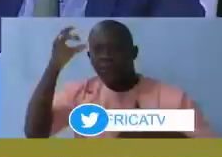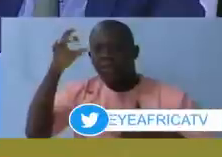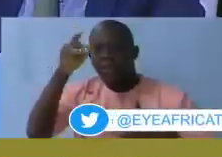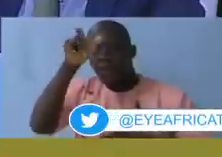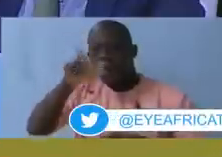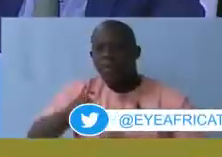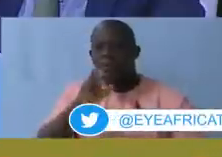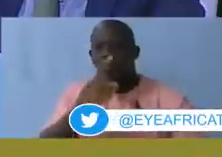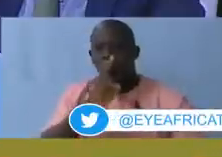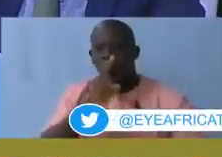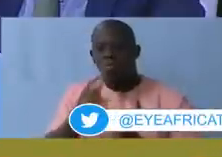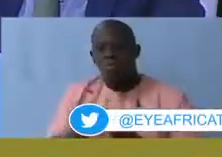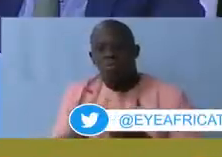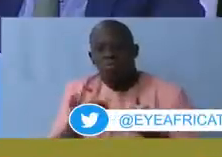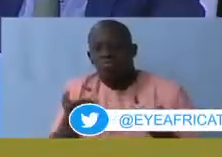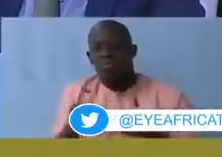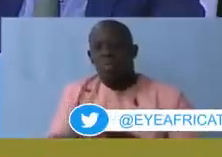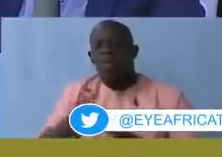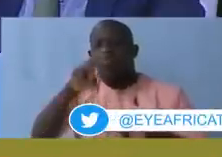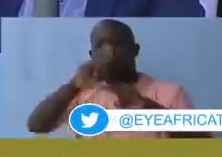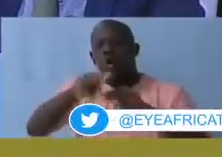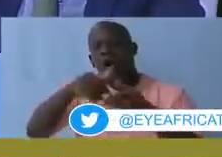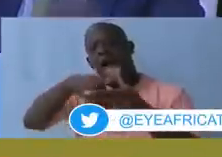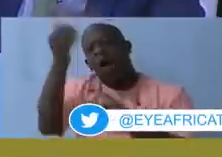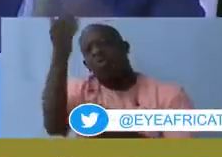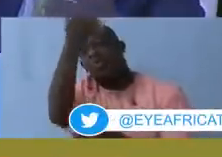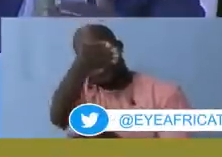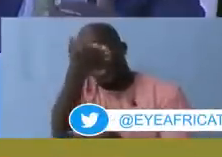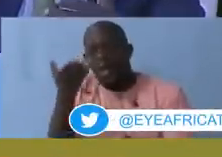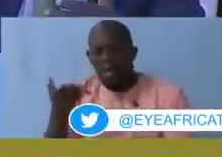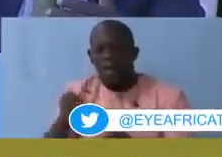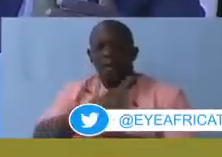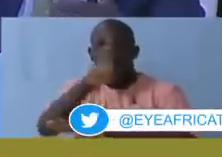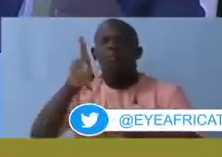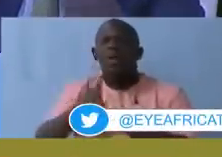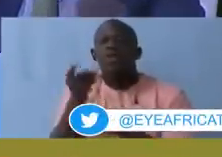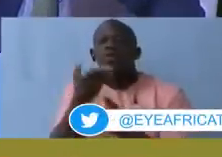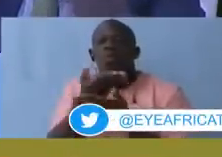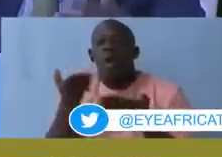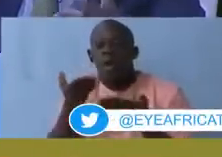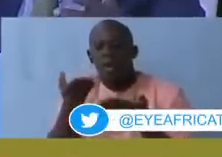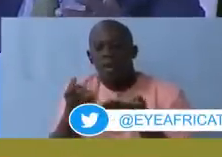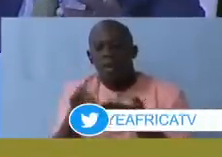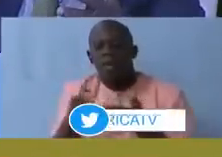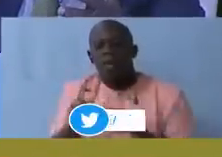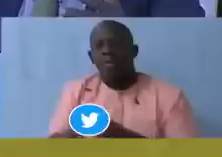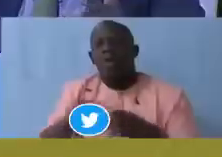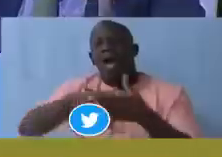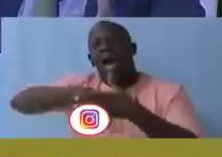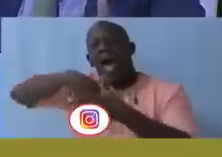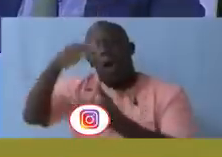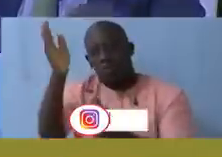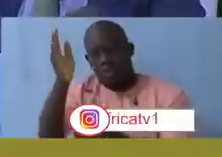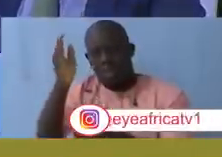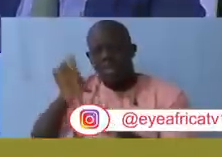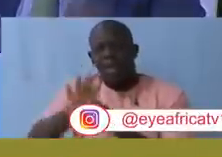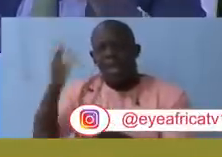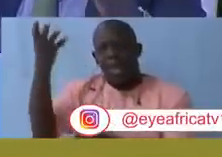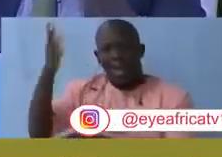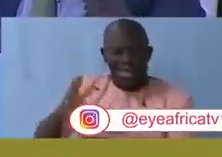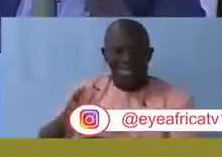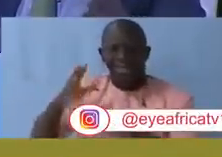Well, they were sitting out there. Out there where? Well. Out there where? Outside the ground. Okay.